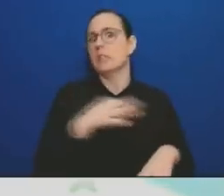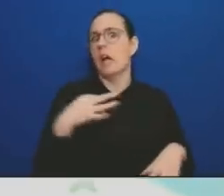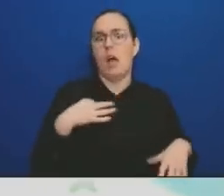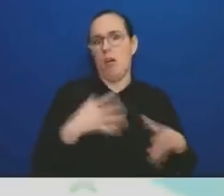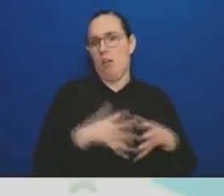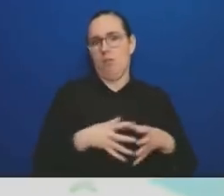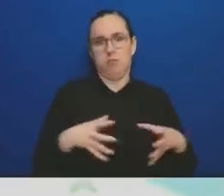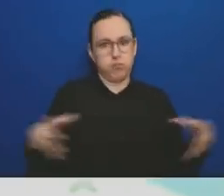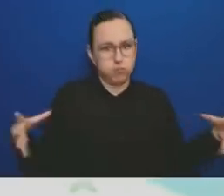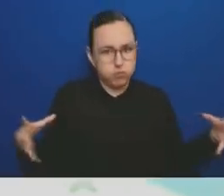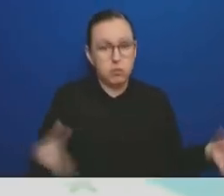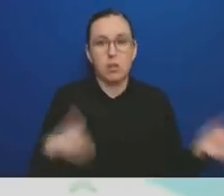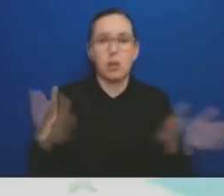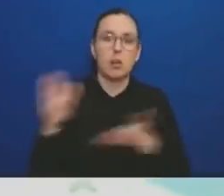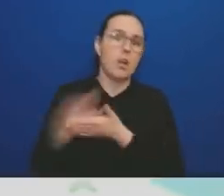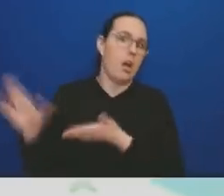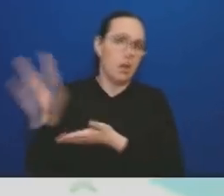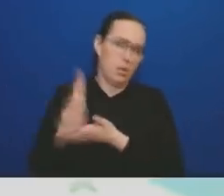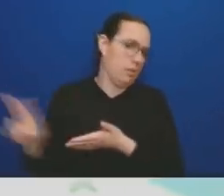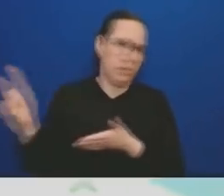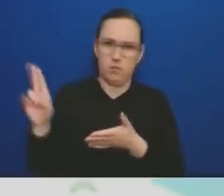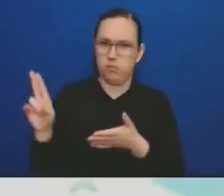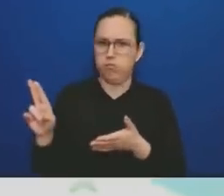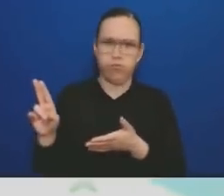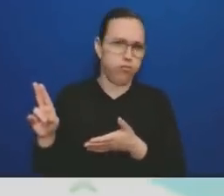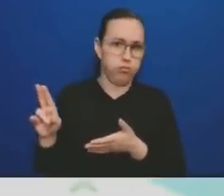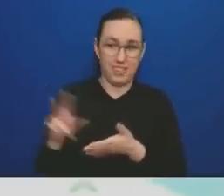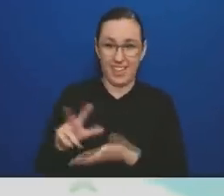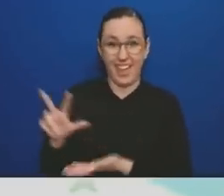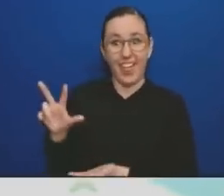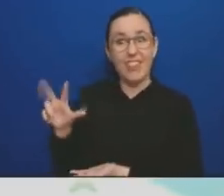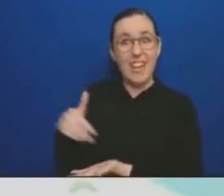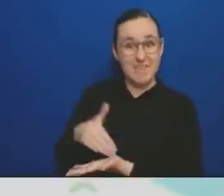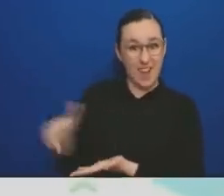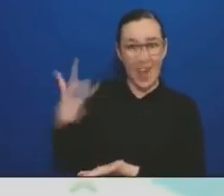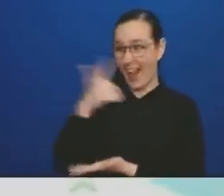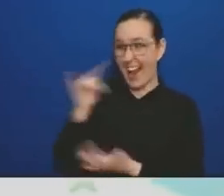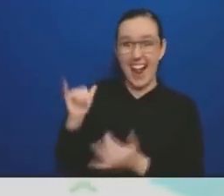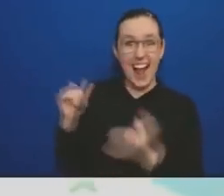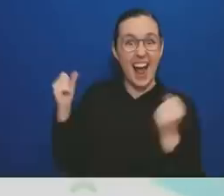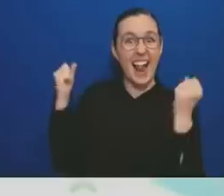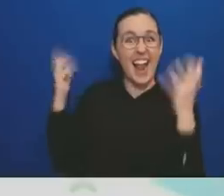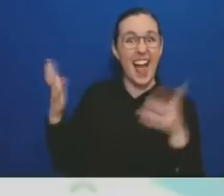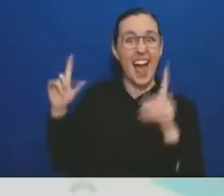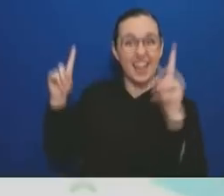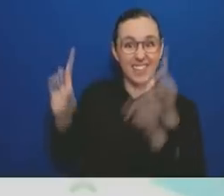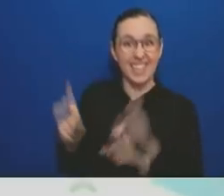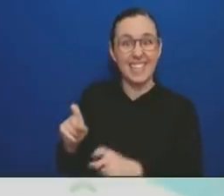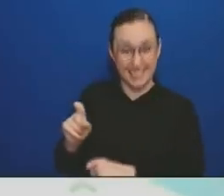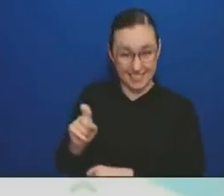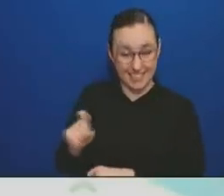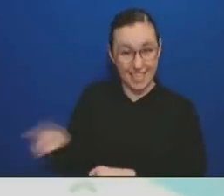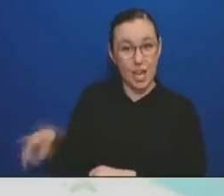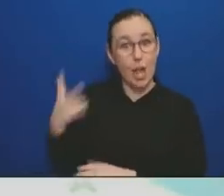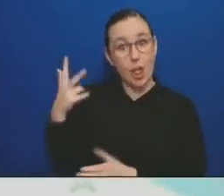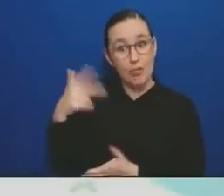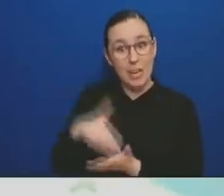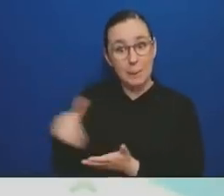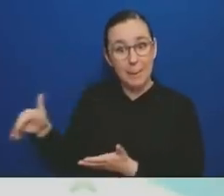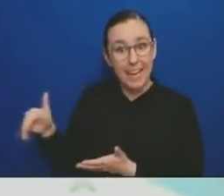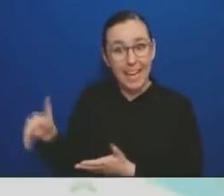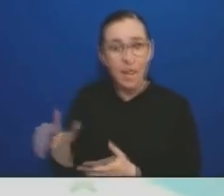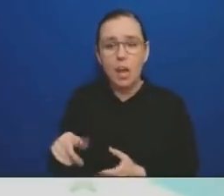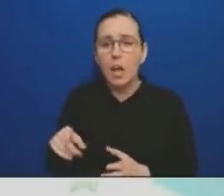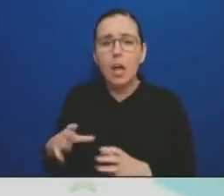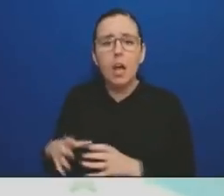many staff are in K-12, plus post-secondary institutions. And so, 3 million sounds like a lot, but they're also packaged